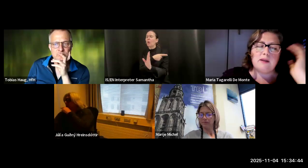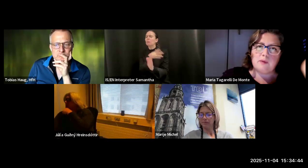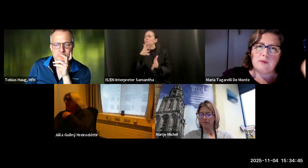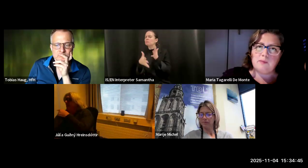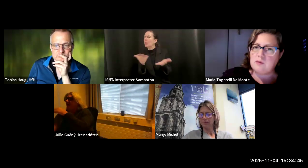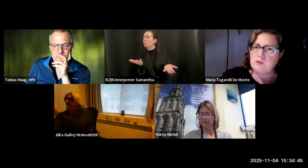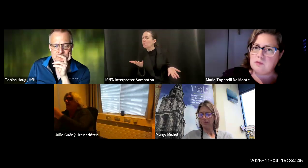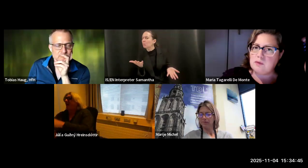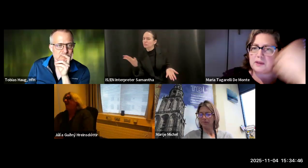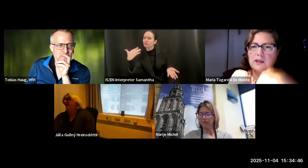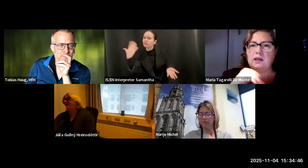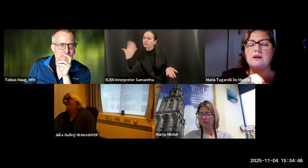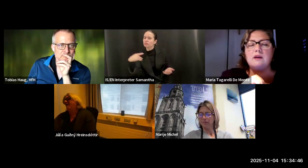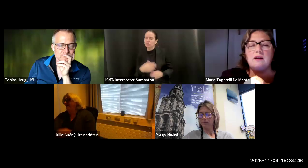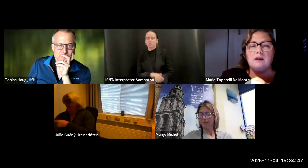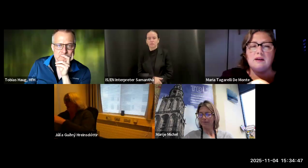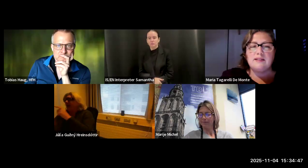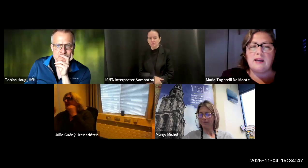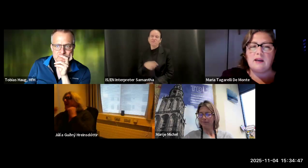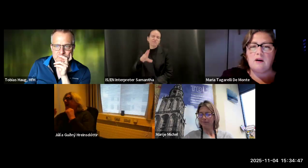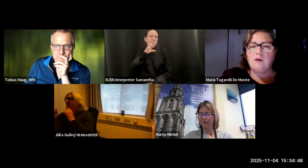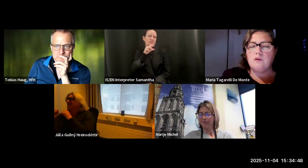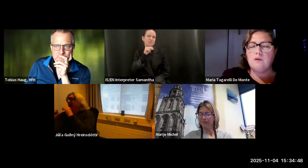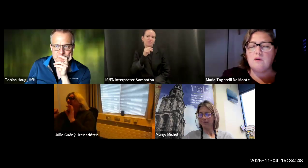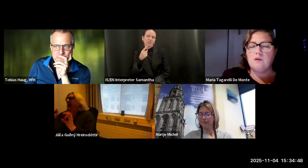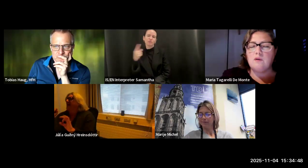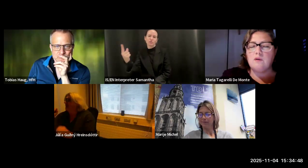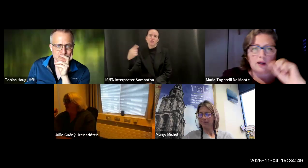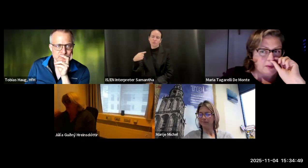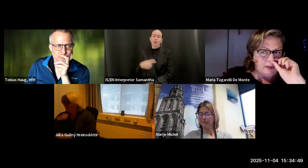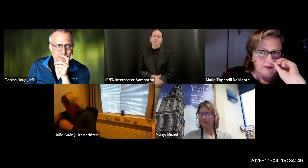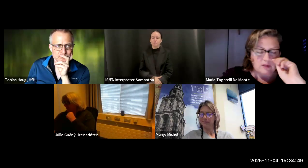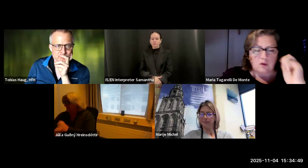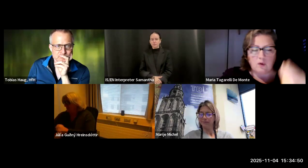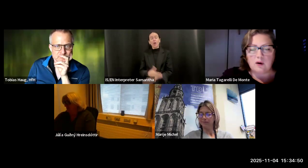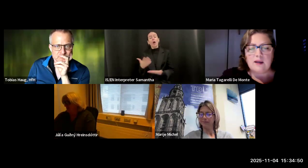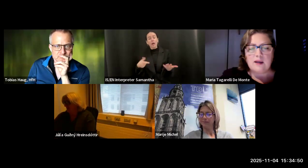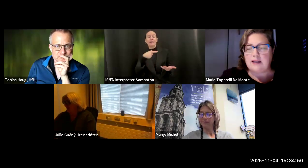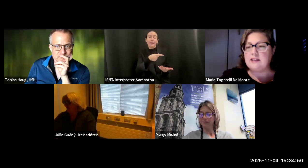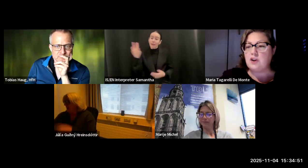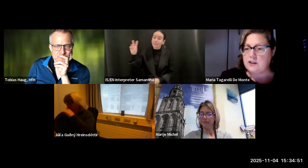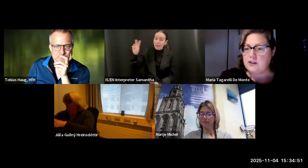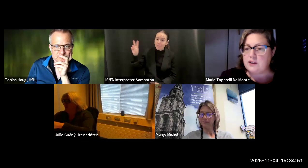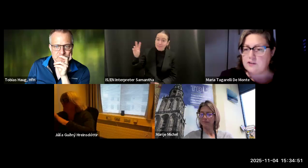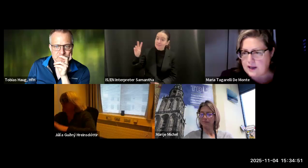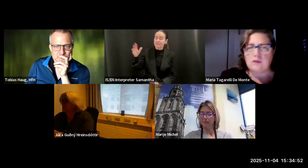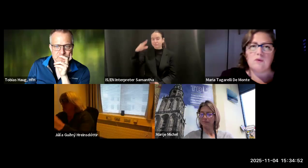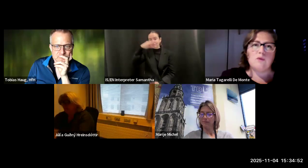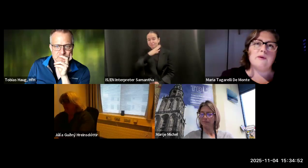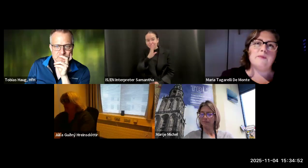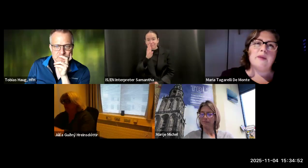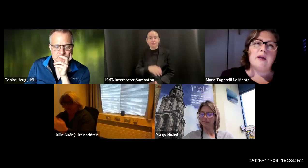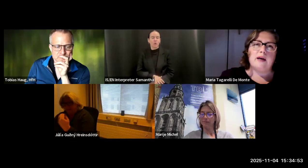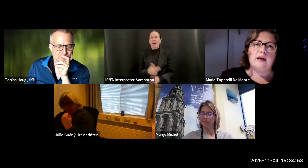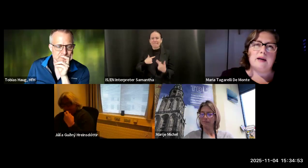they would probably reply to me in speaking, saying, "Oh, she's talking about her parents," or "I did not